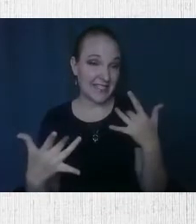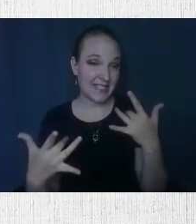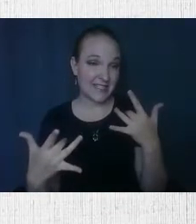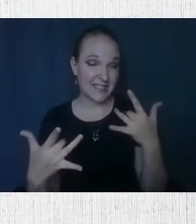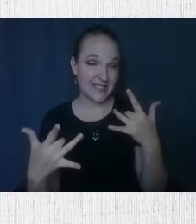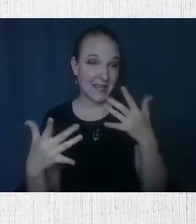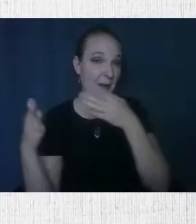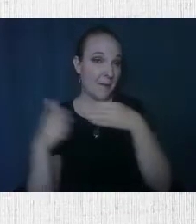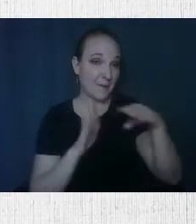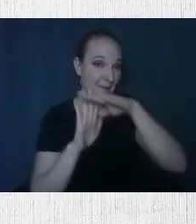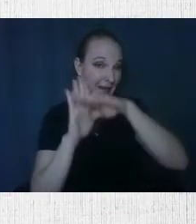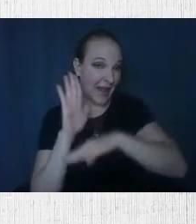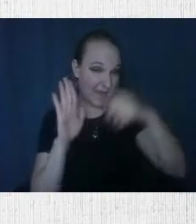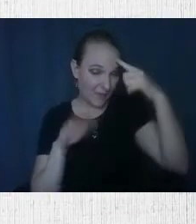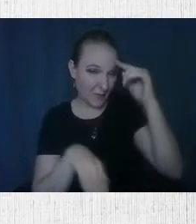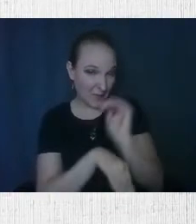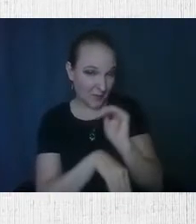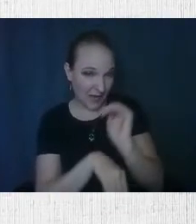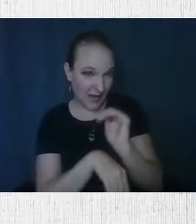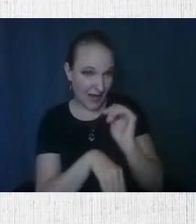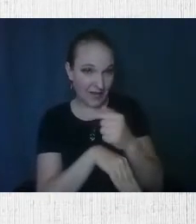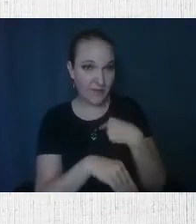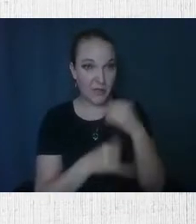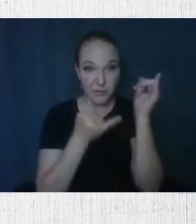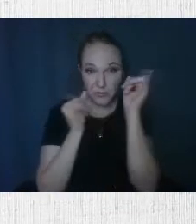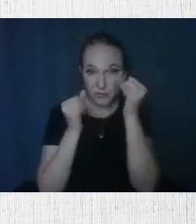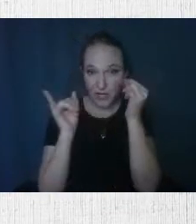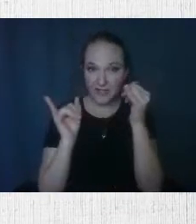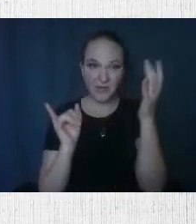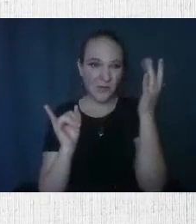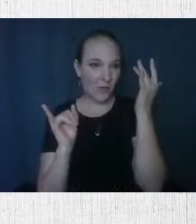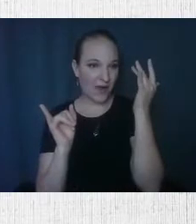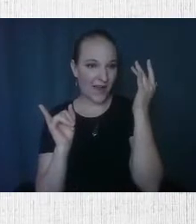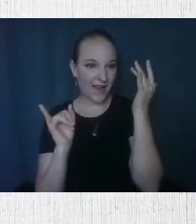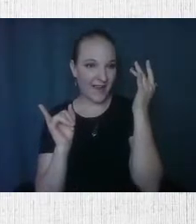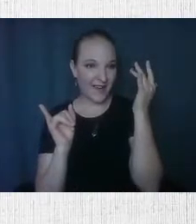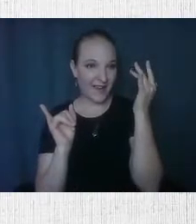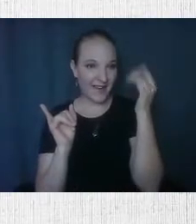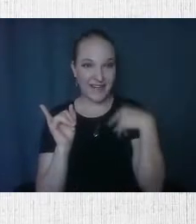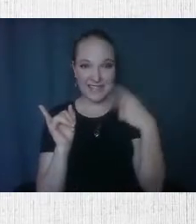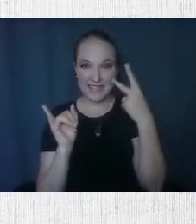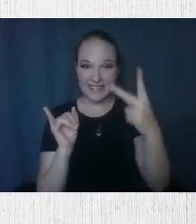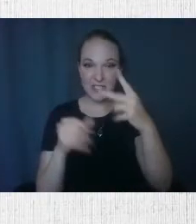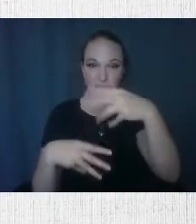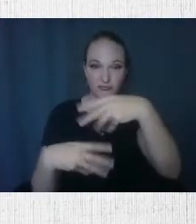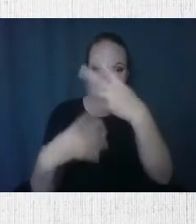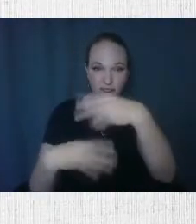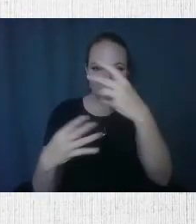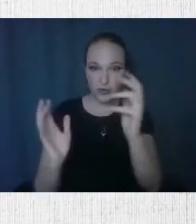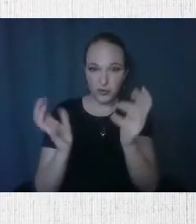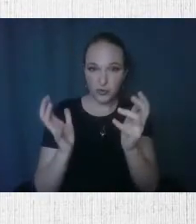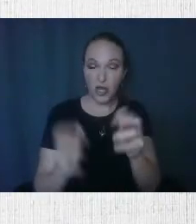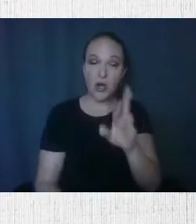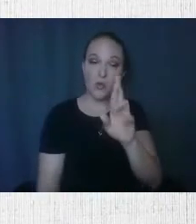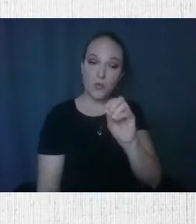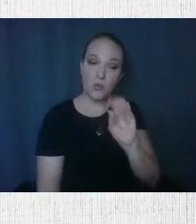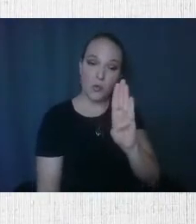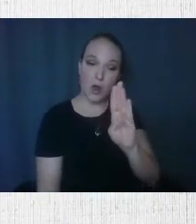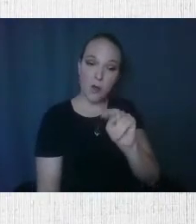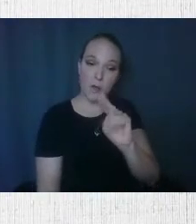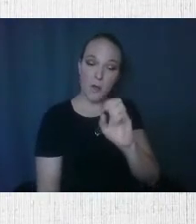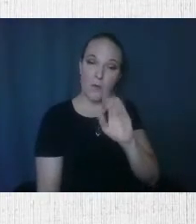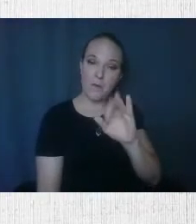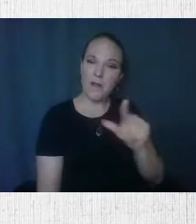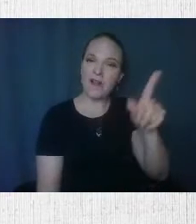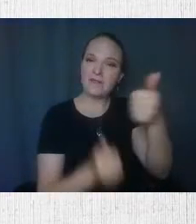itinerary for you all tonight. I'm getting distracted by looking at the chat. It seems we have Rob Noble, a head of physics, is here,